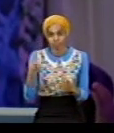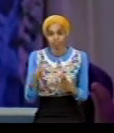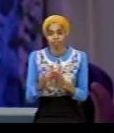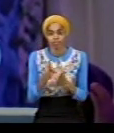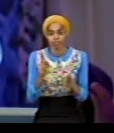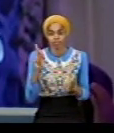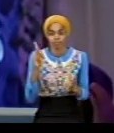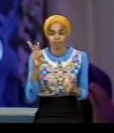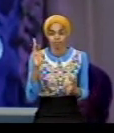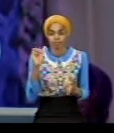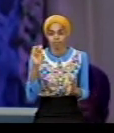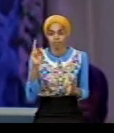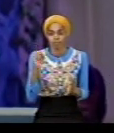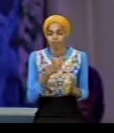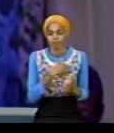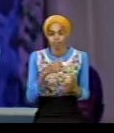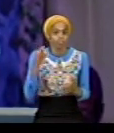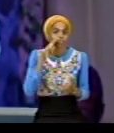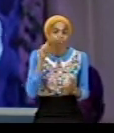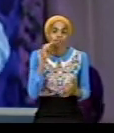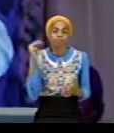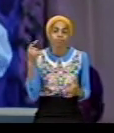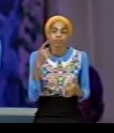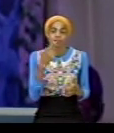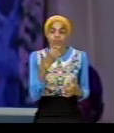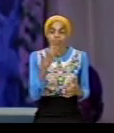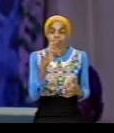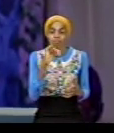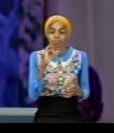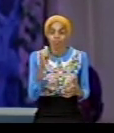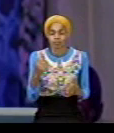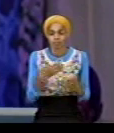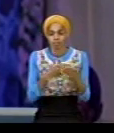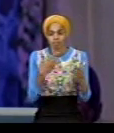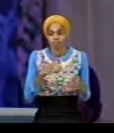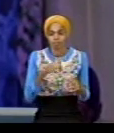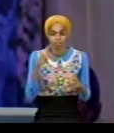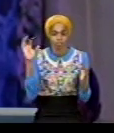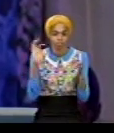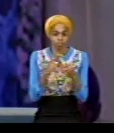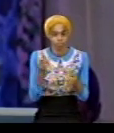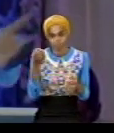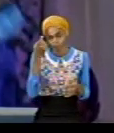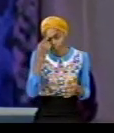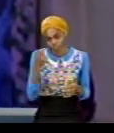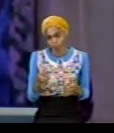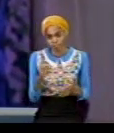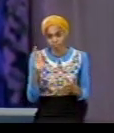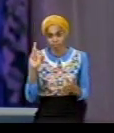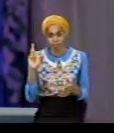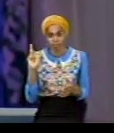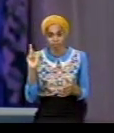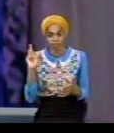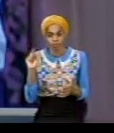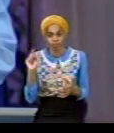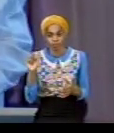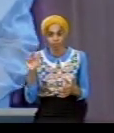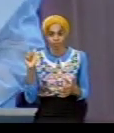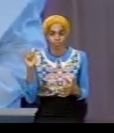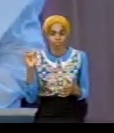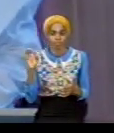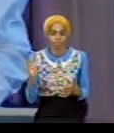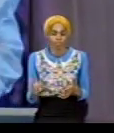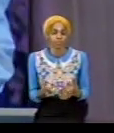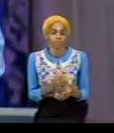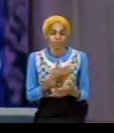politics in 2018, I was in the private sector, and I was brought in to come and play politics. Today,